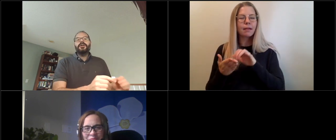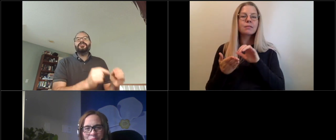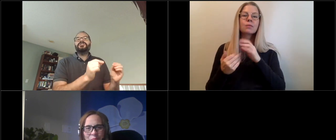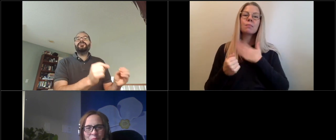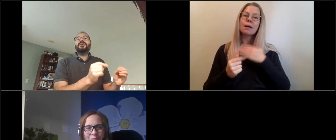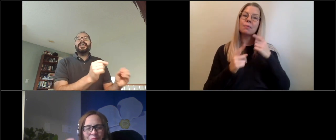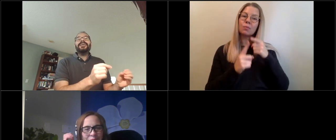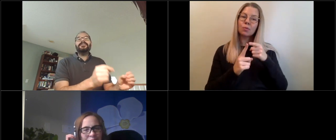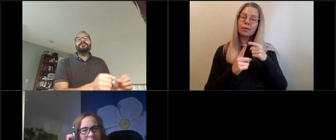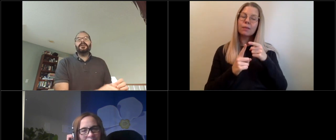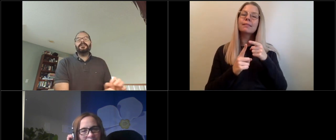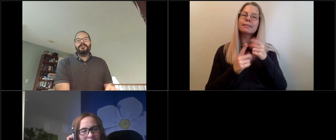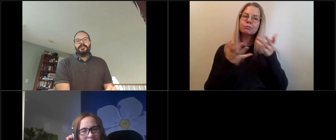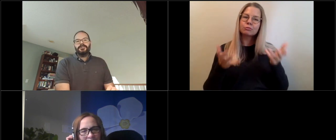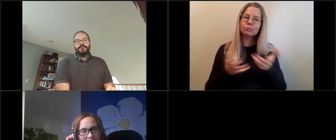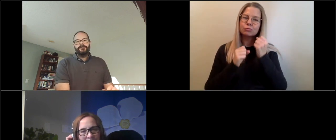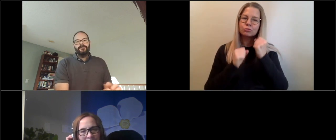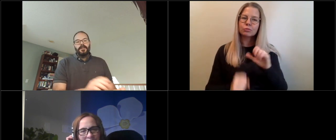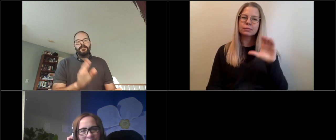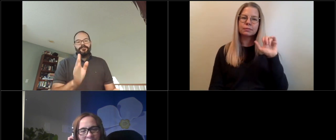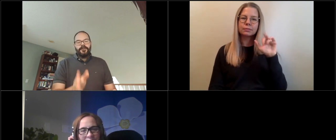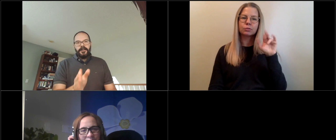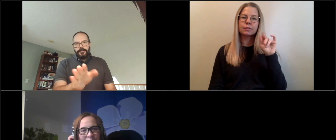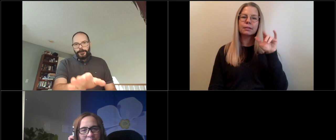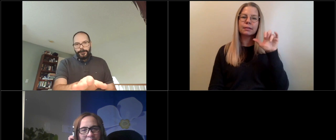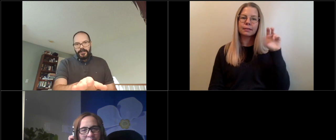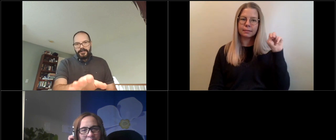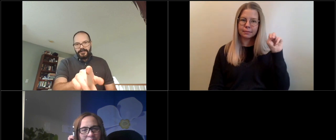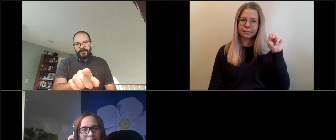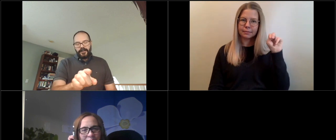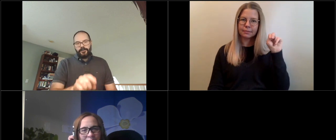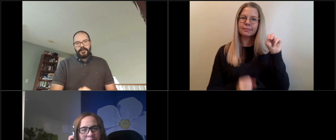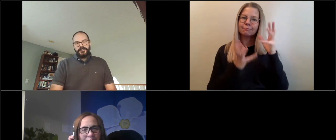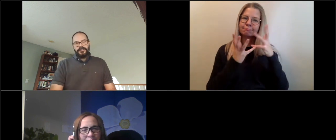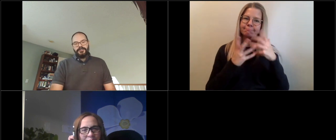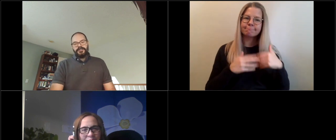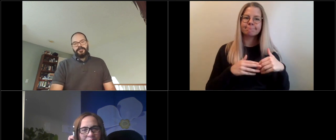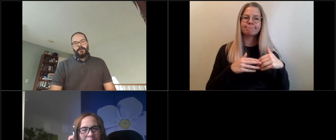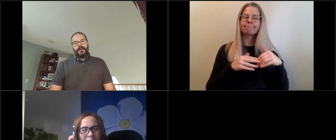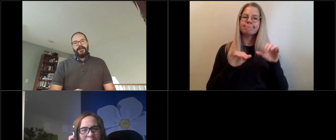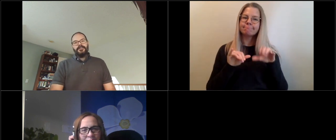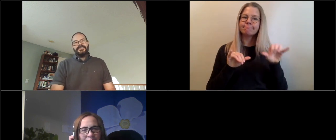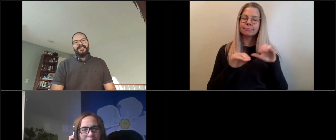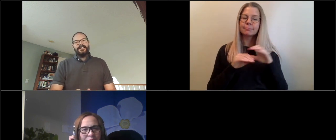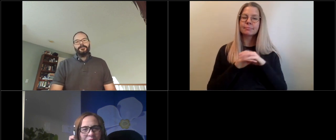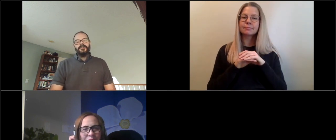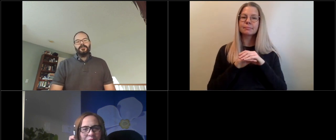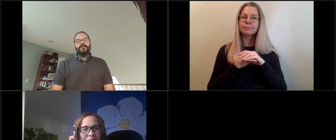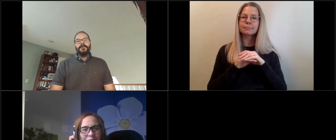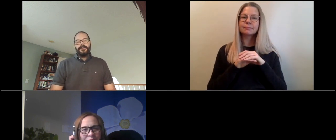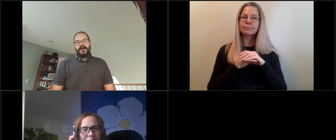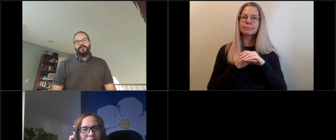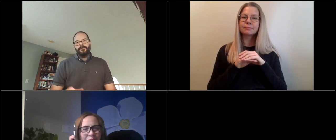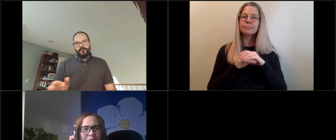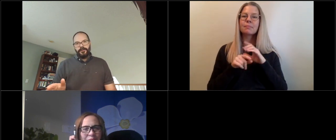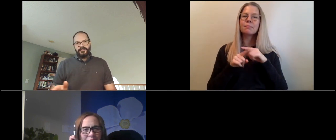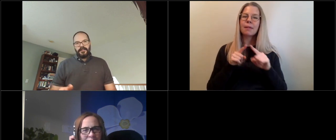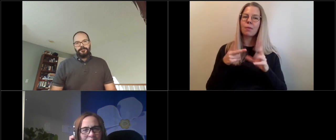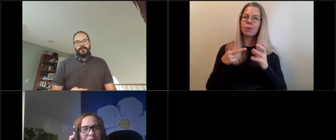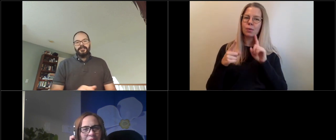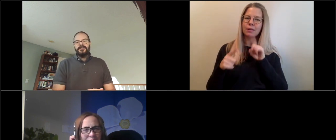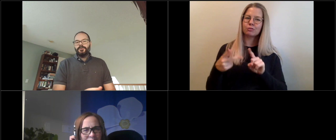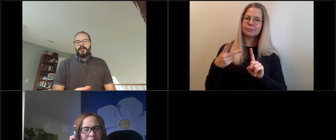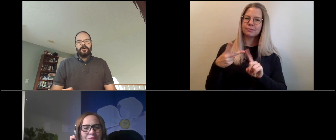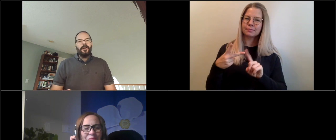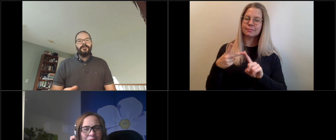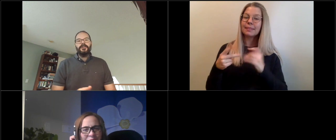strong circadian regulation. The final piece of that question is just about having to get up to go to the bathroom, for example.